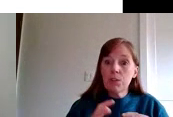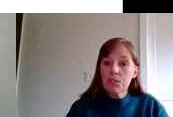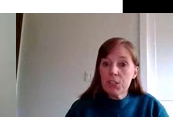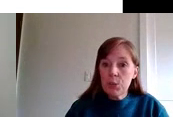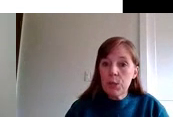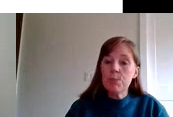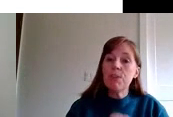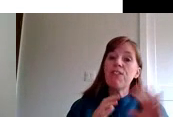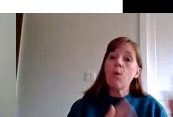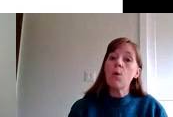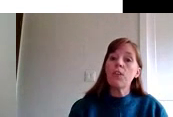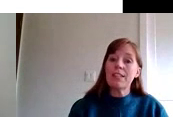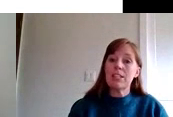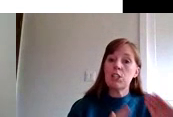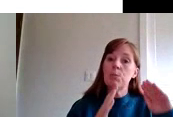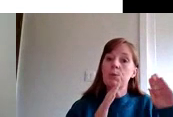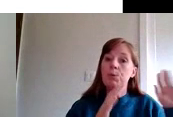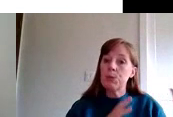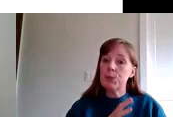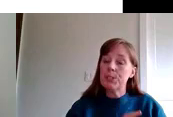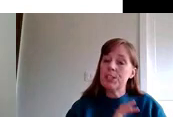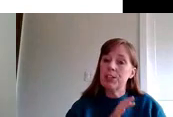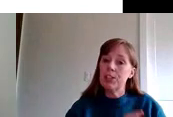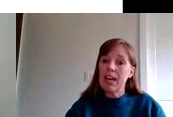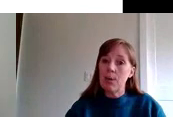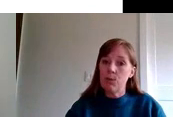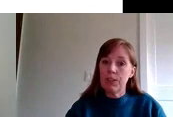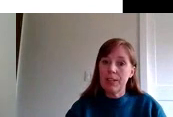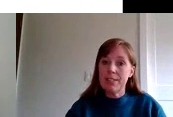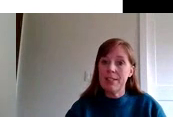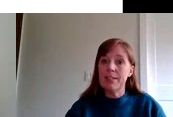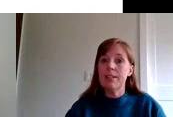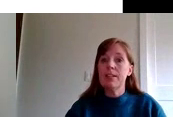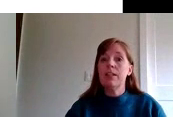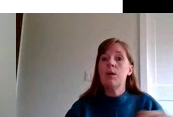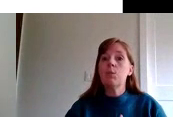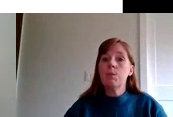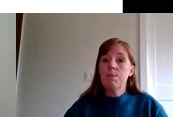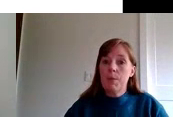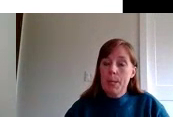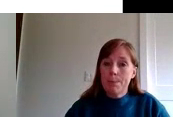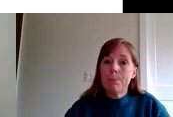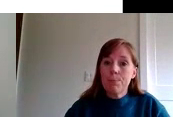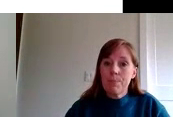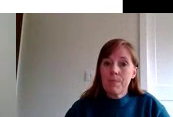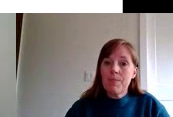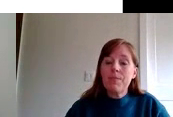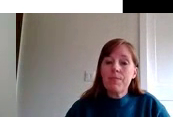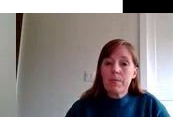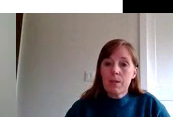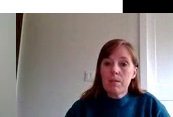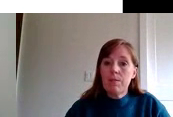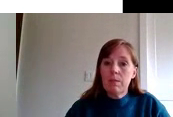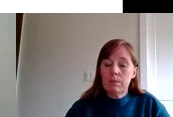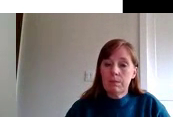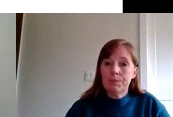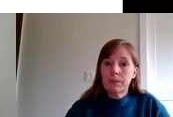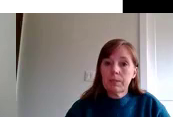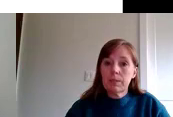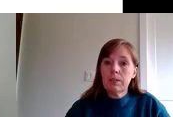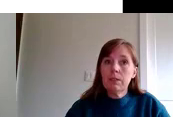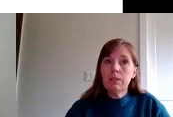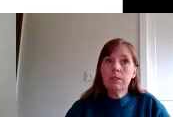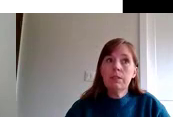like available for students before the lesson to peruse and to look at before the lesson? Yes, absolutely. If it's something that